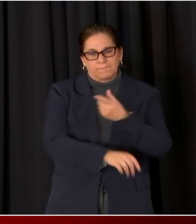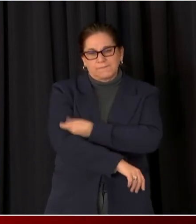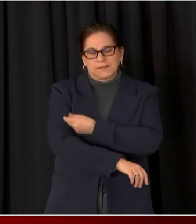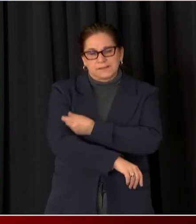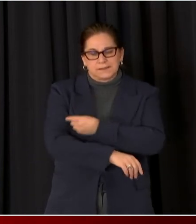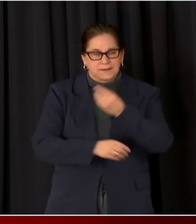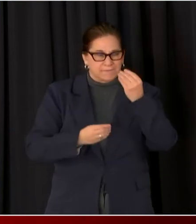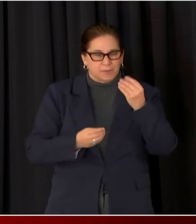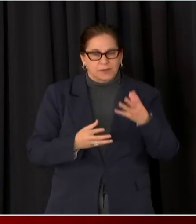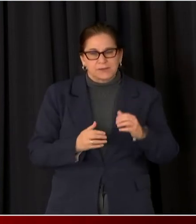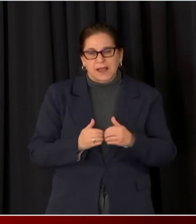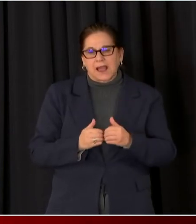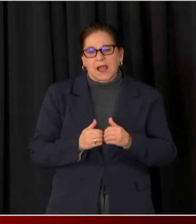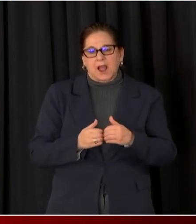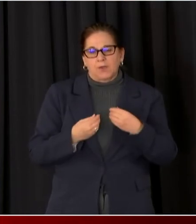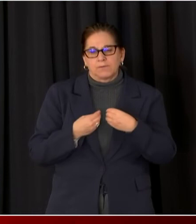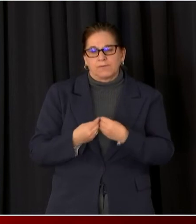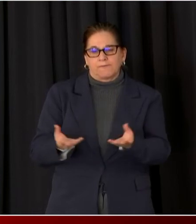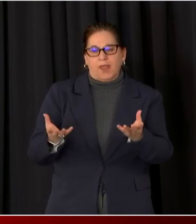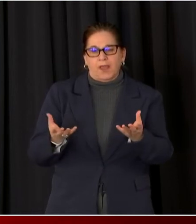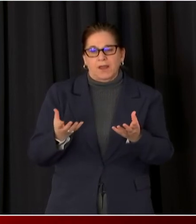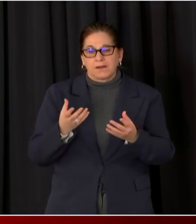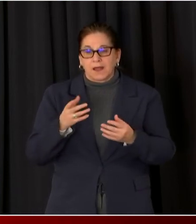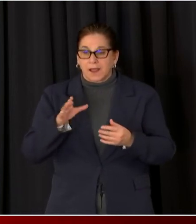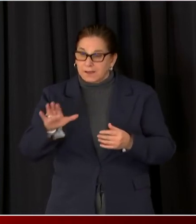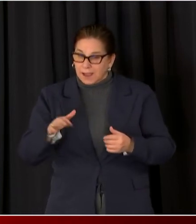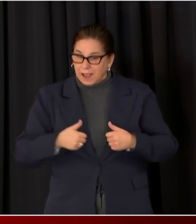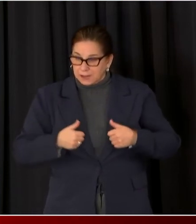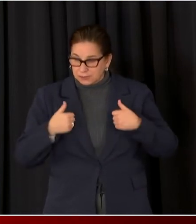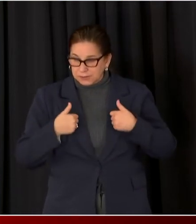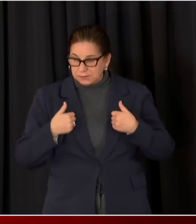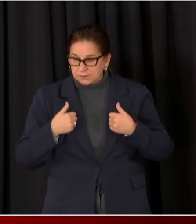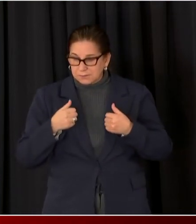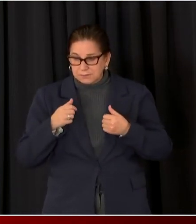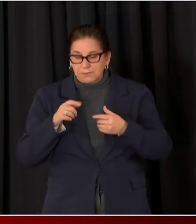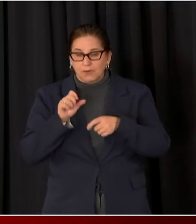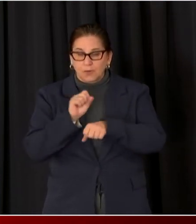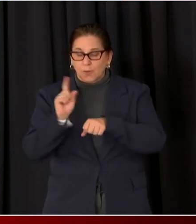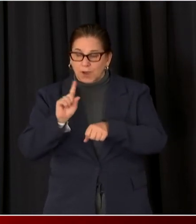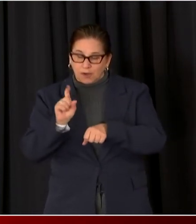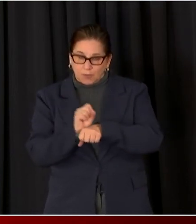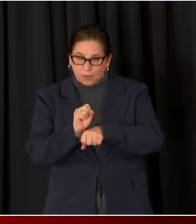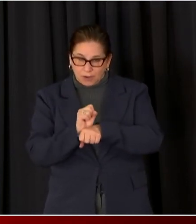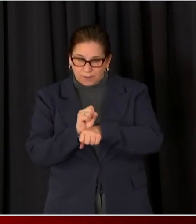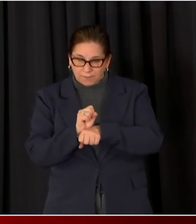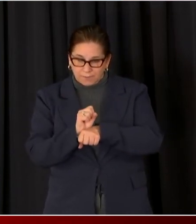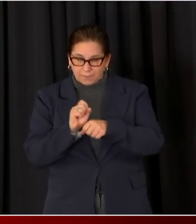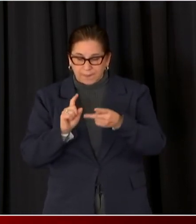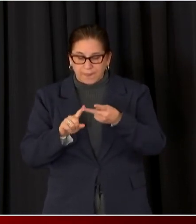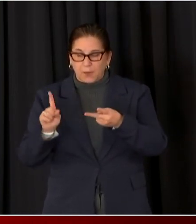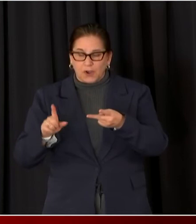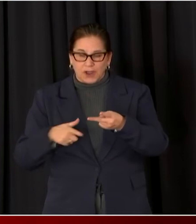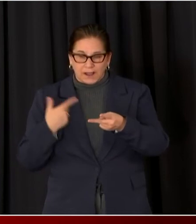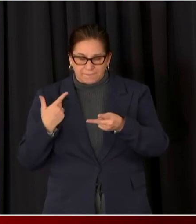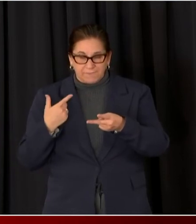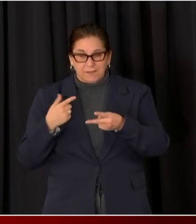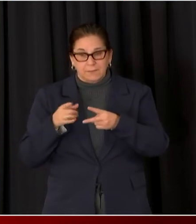commercial and retail pharmacies. And that will probably be in the 3rd or 4th week of our campaign.